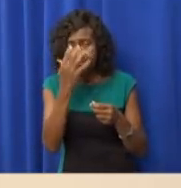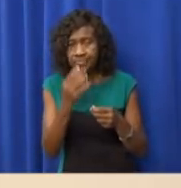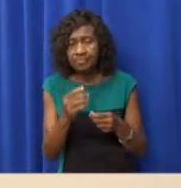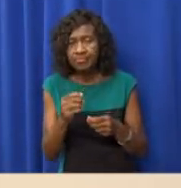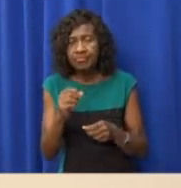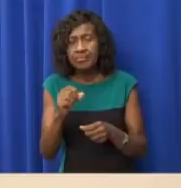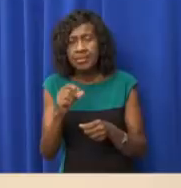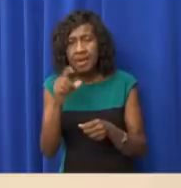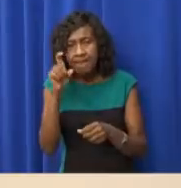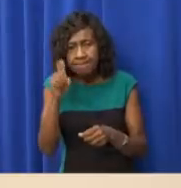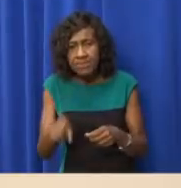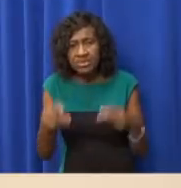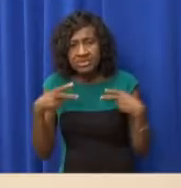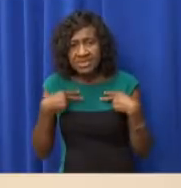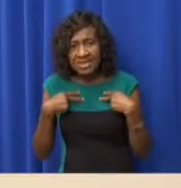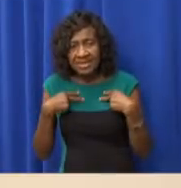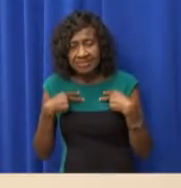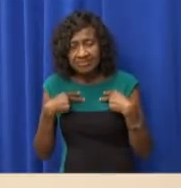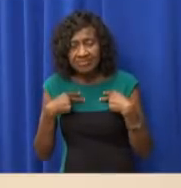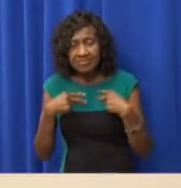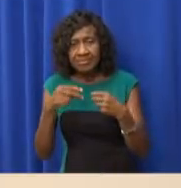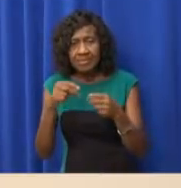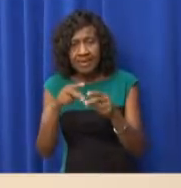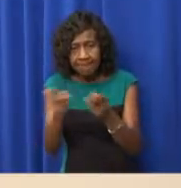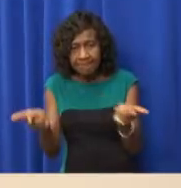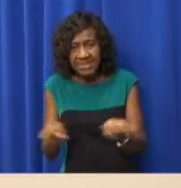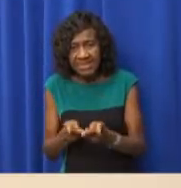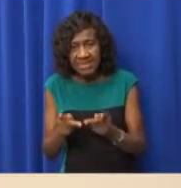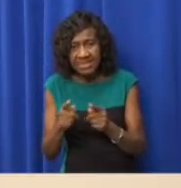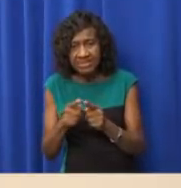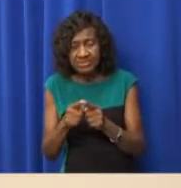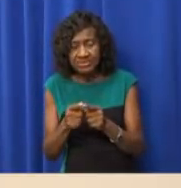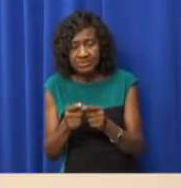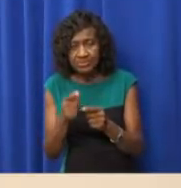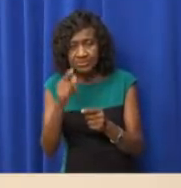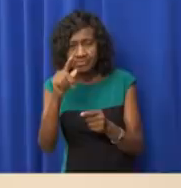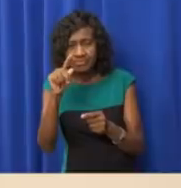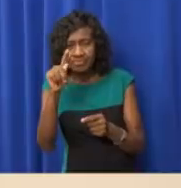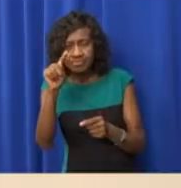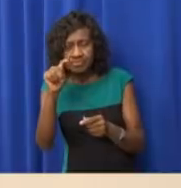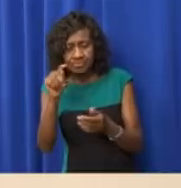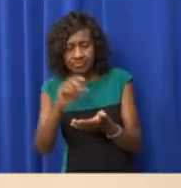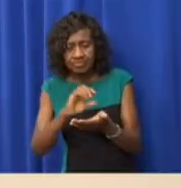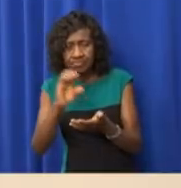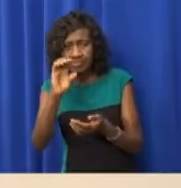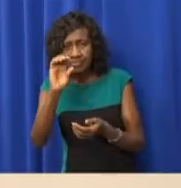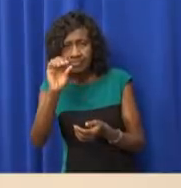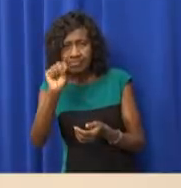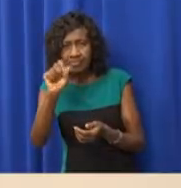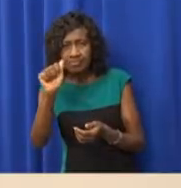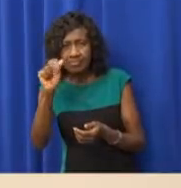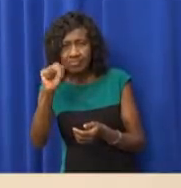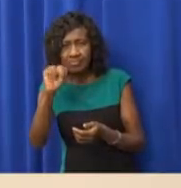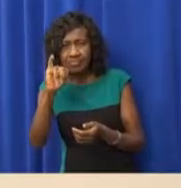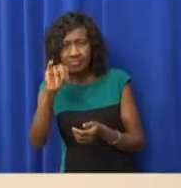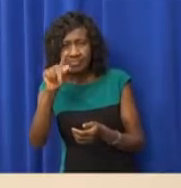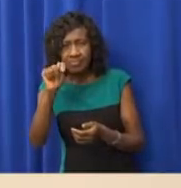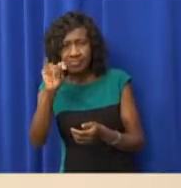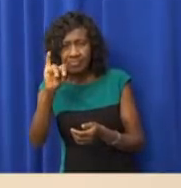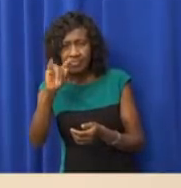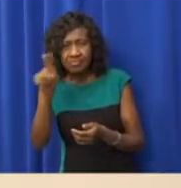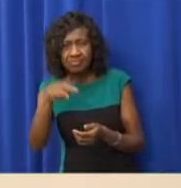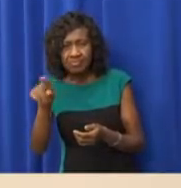Sanitization stations must be set up. Mingling or physical contact with others is prohibited. All employees must maintain